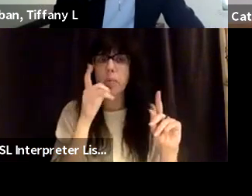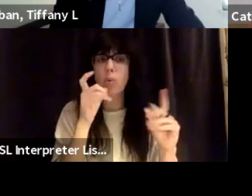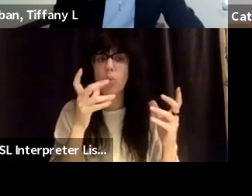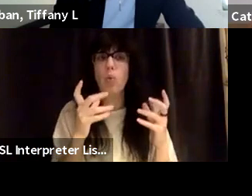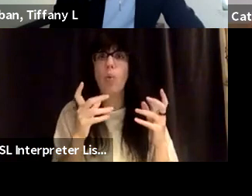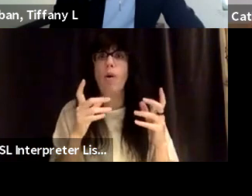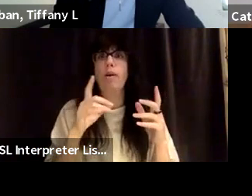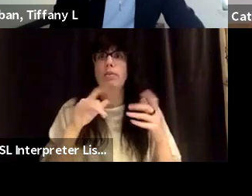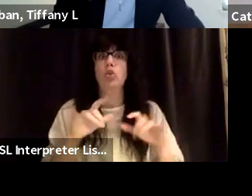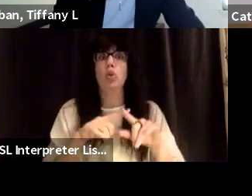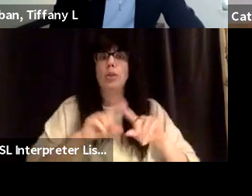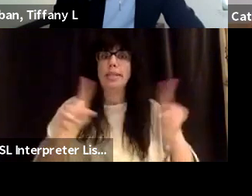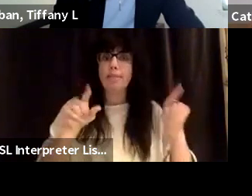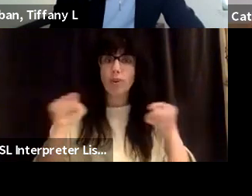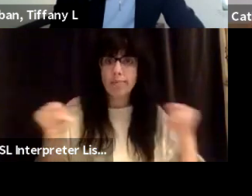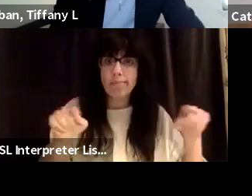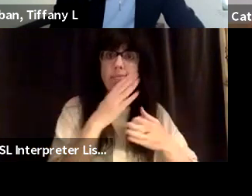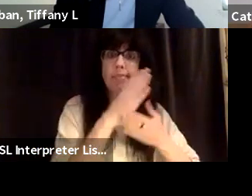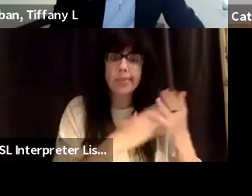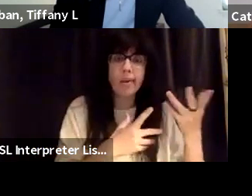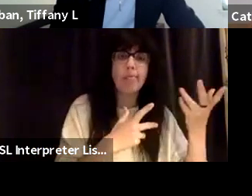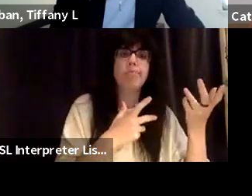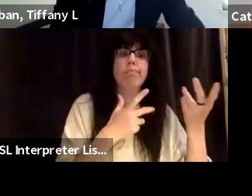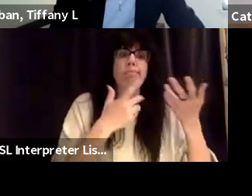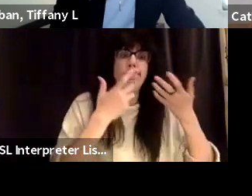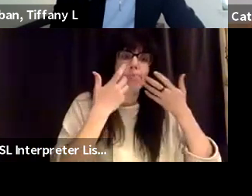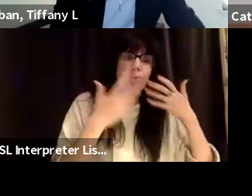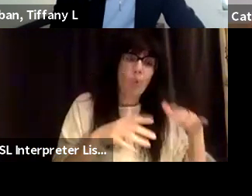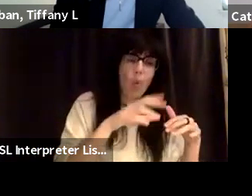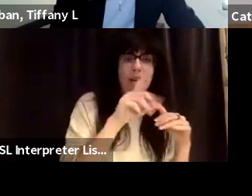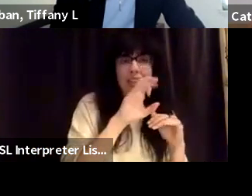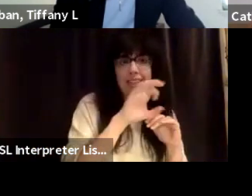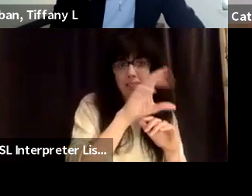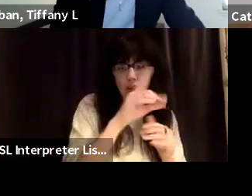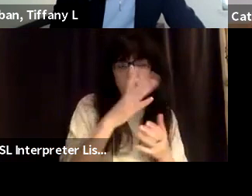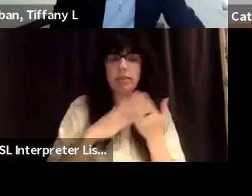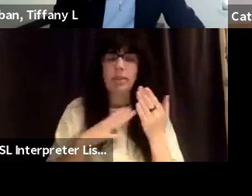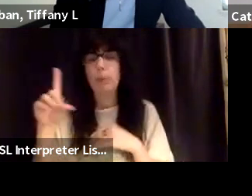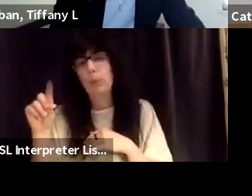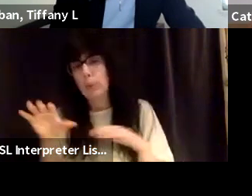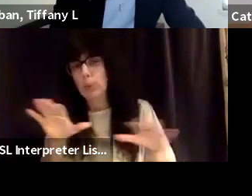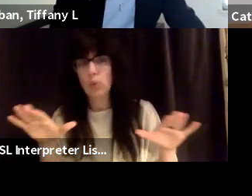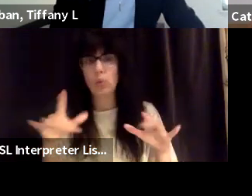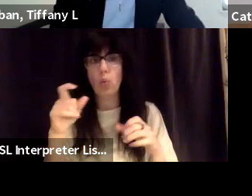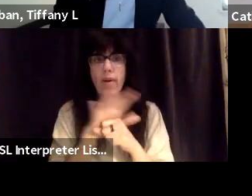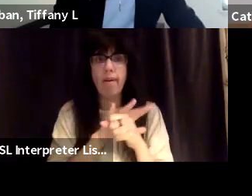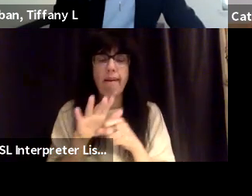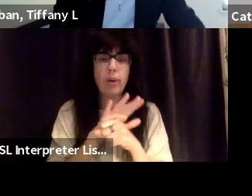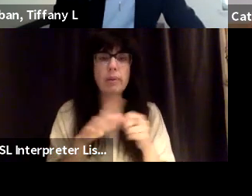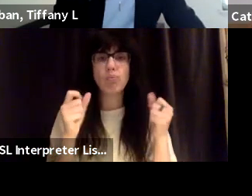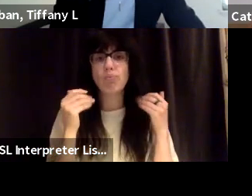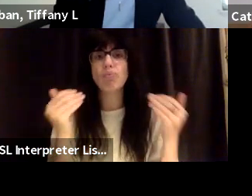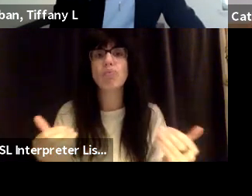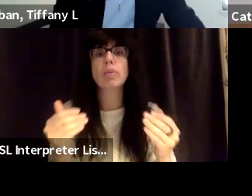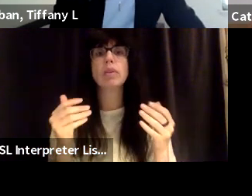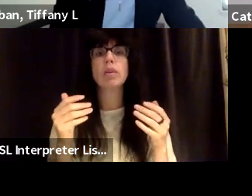such different things when it comes to the NYPD in one area. So let me do this.